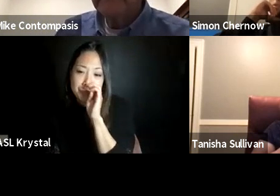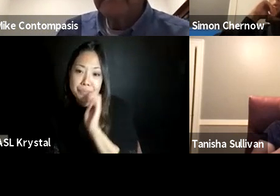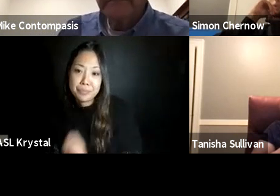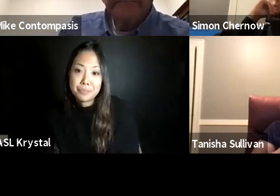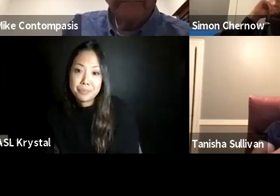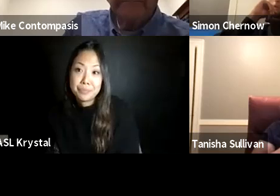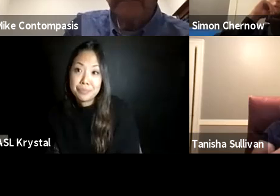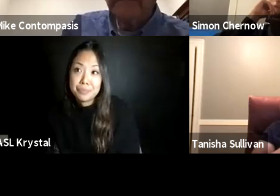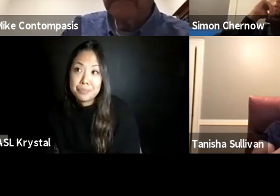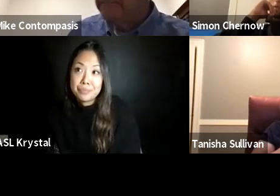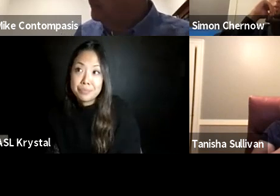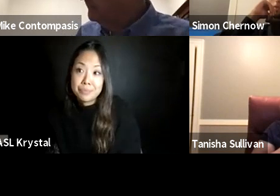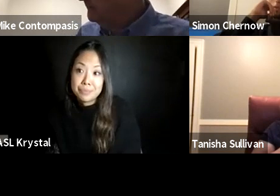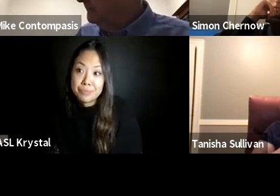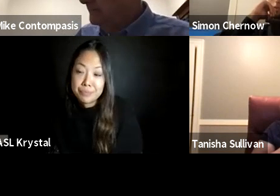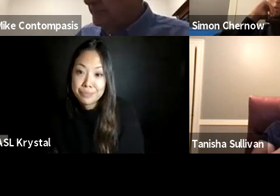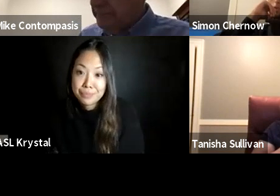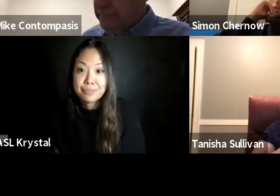Thank you very much. Thanks.